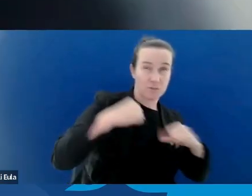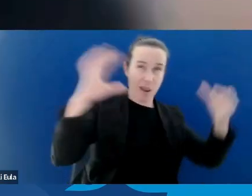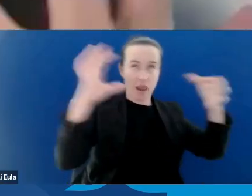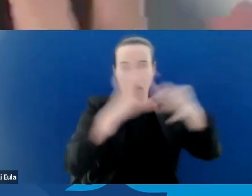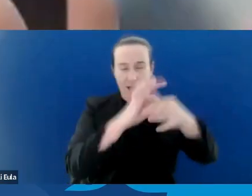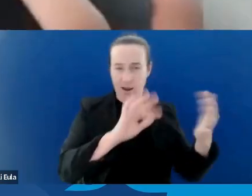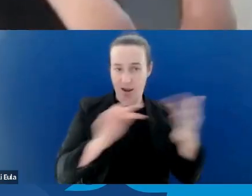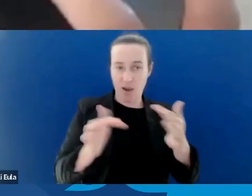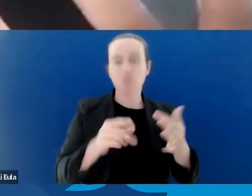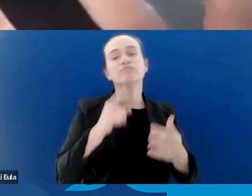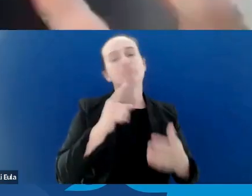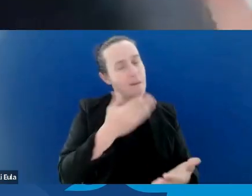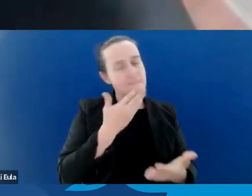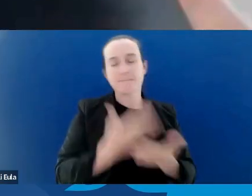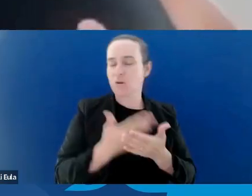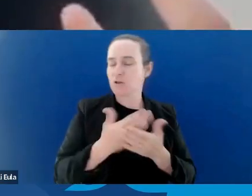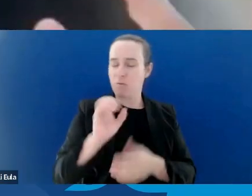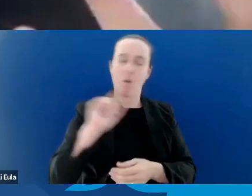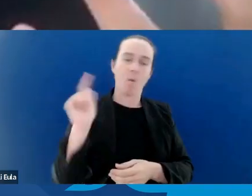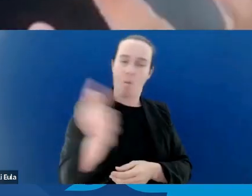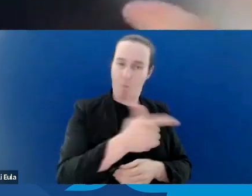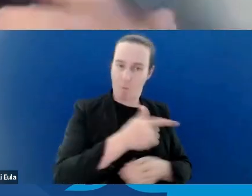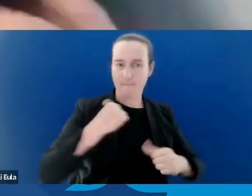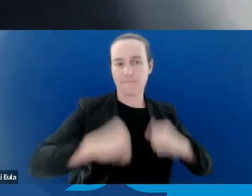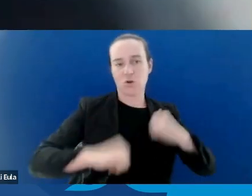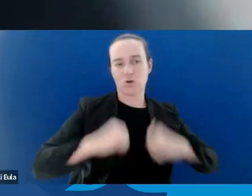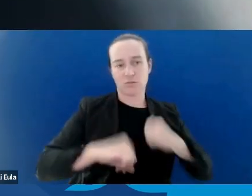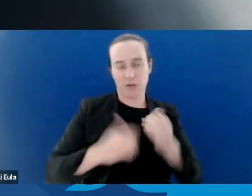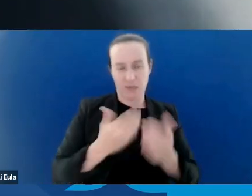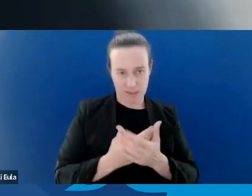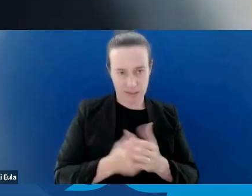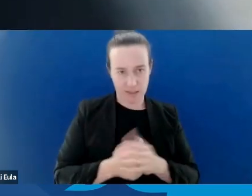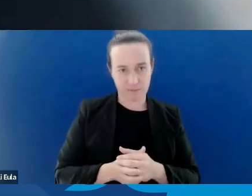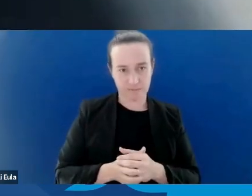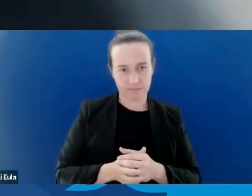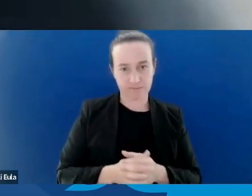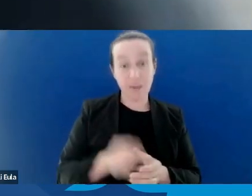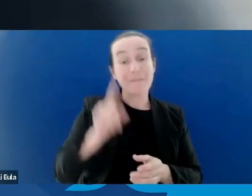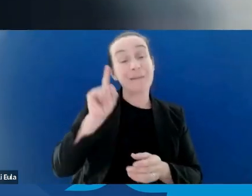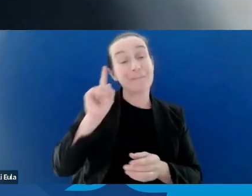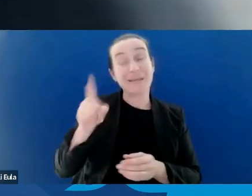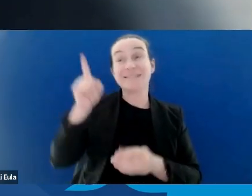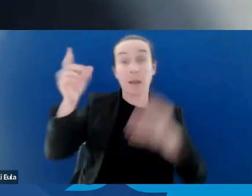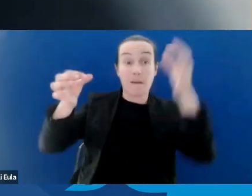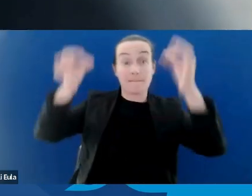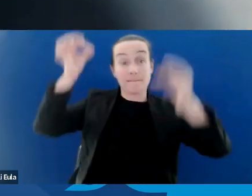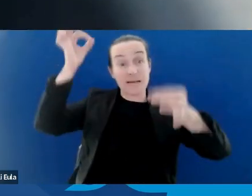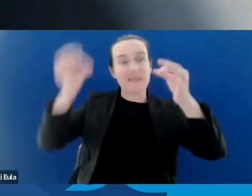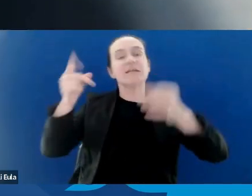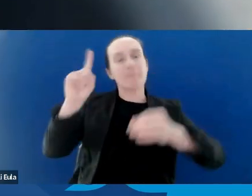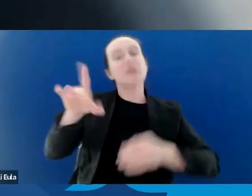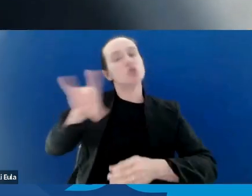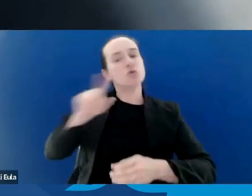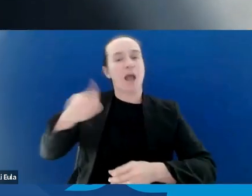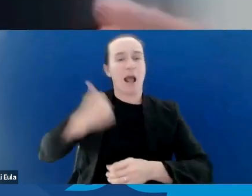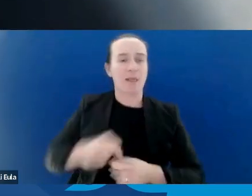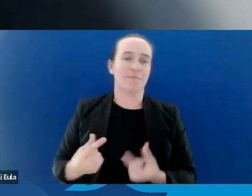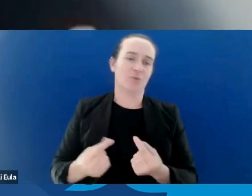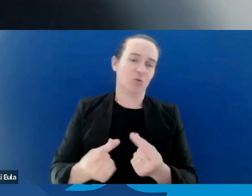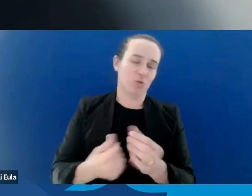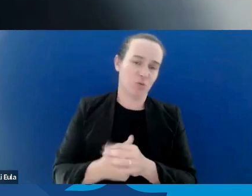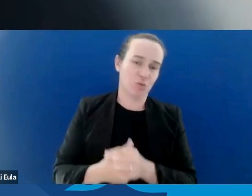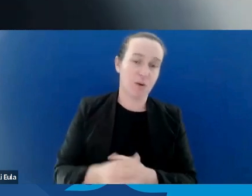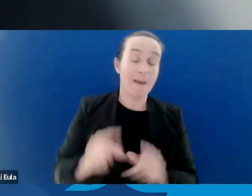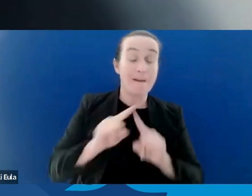possible within all municipalities, I think. There needs to be political will, but I think there also needs to be